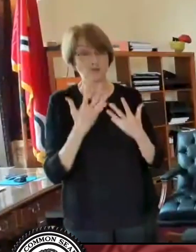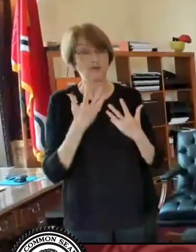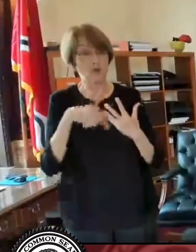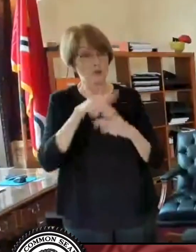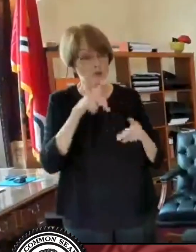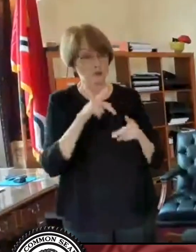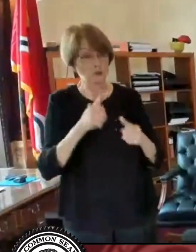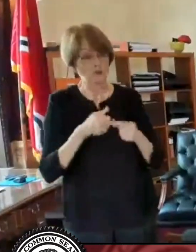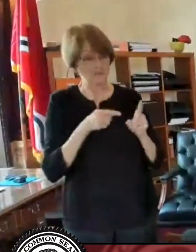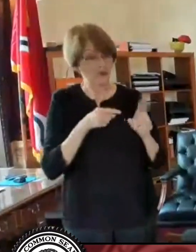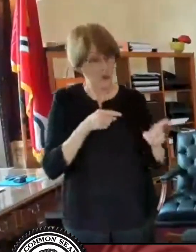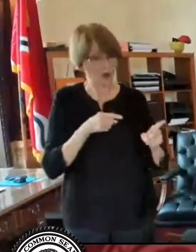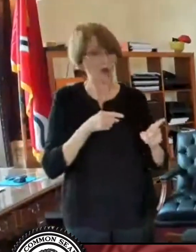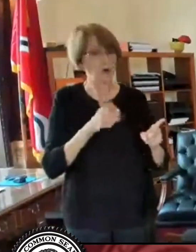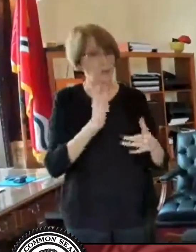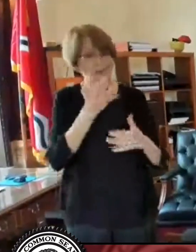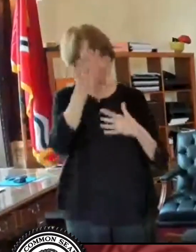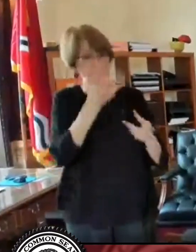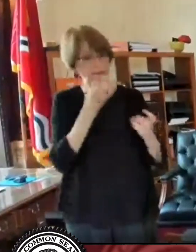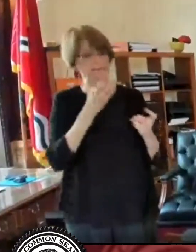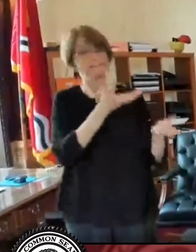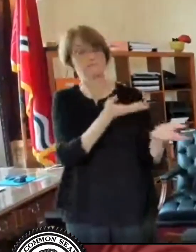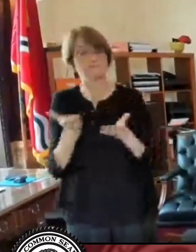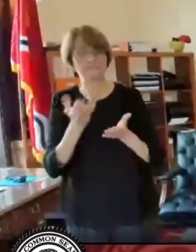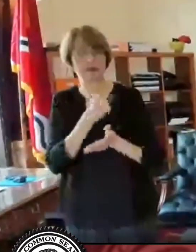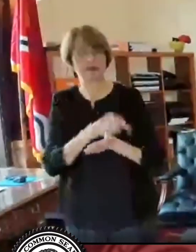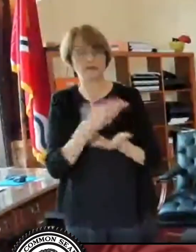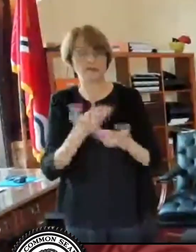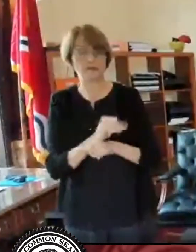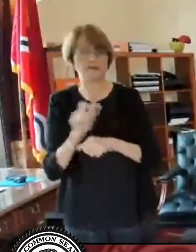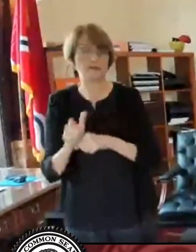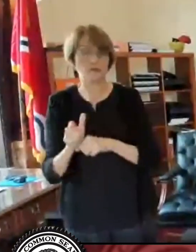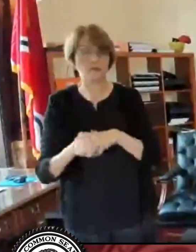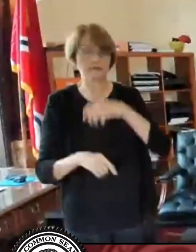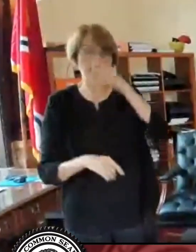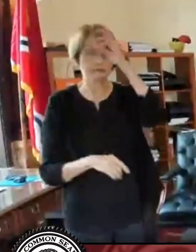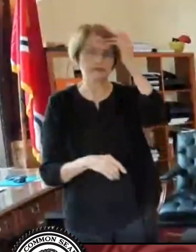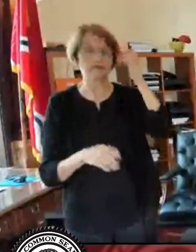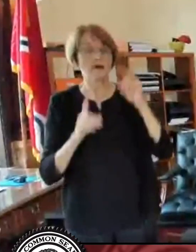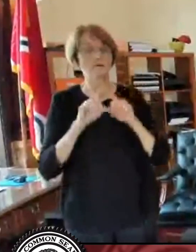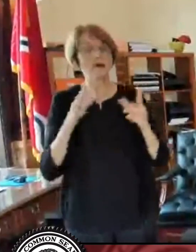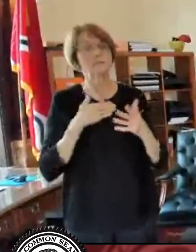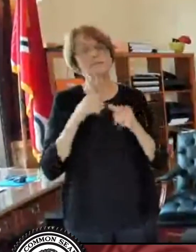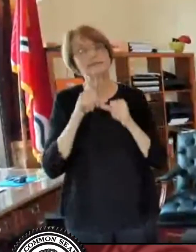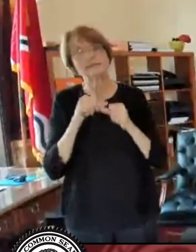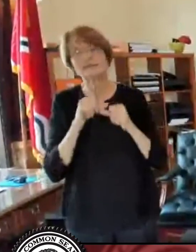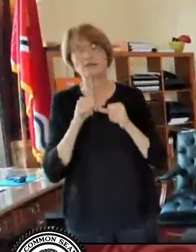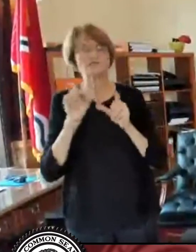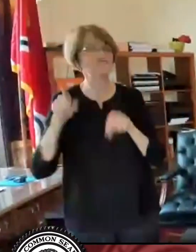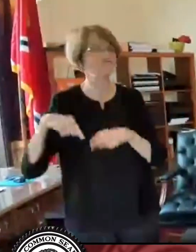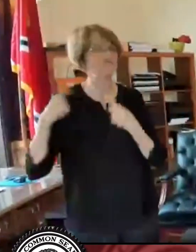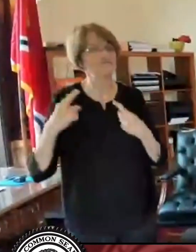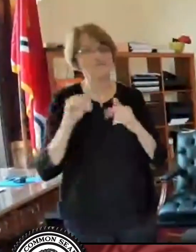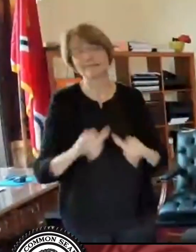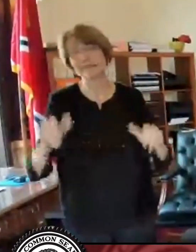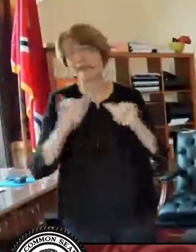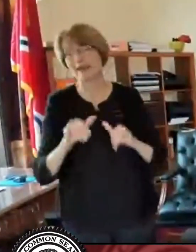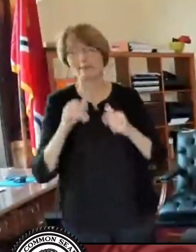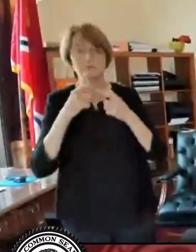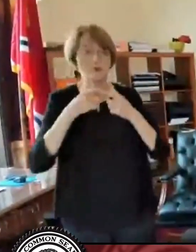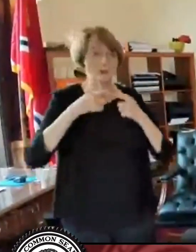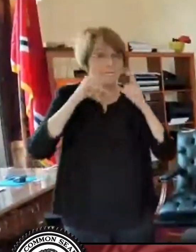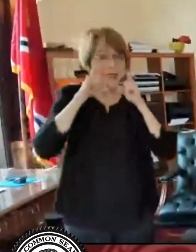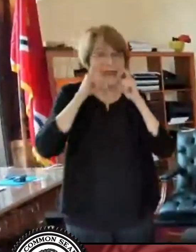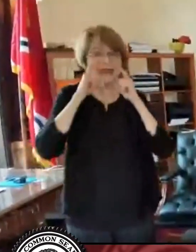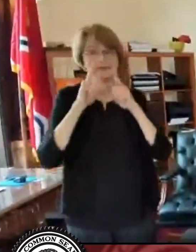Louis. So everybody just continue to do what you've been doing all along, and wear your mask, socially distance, as we